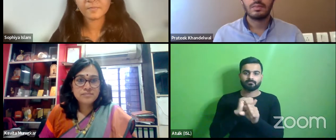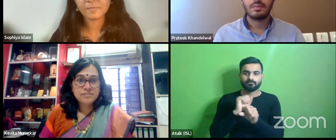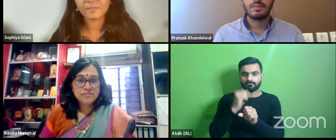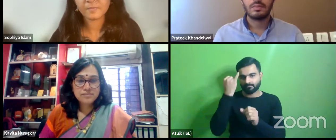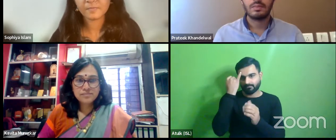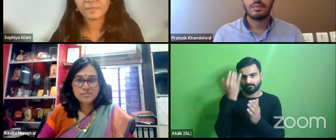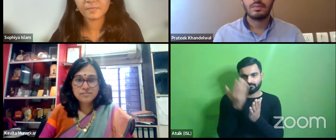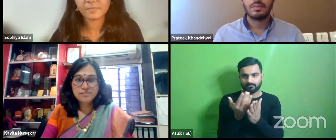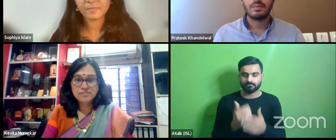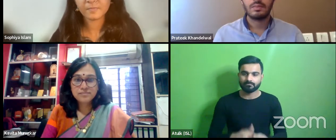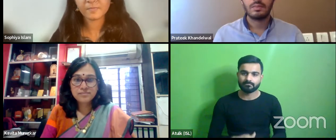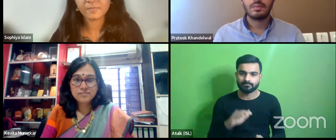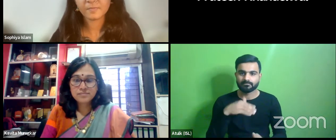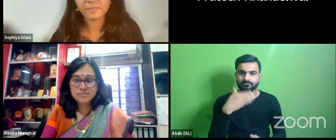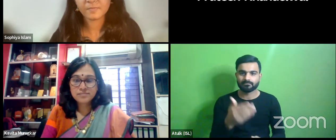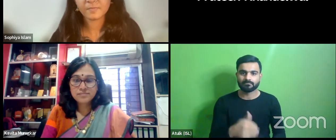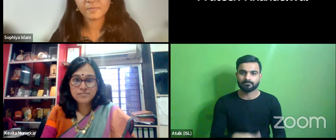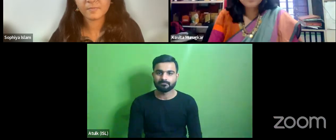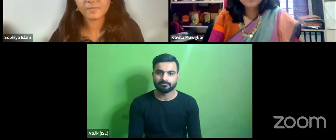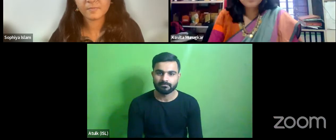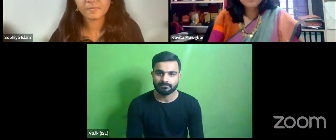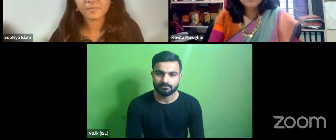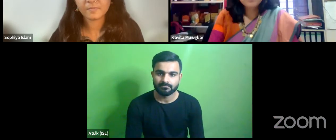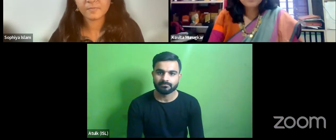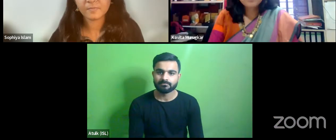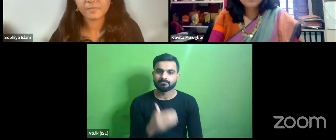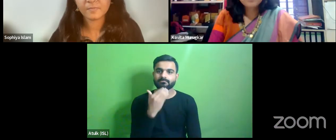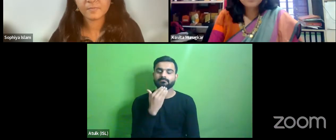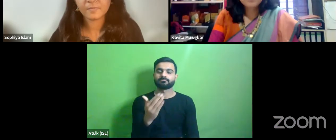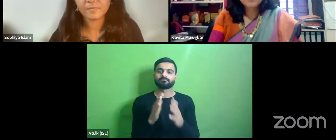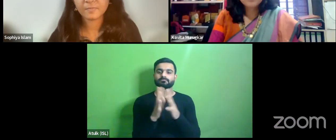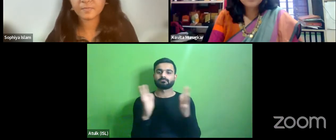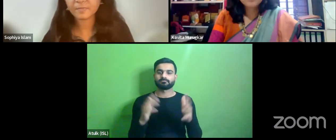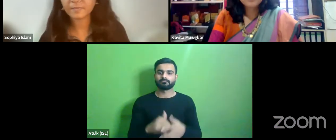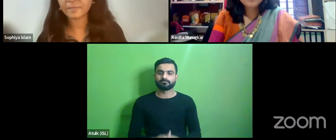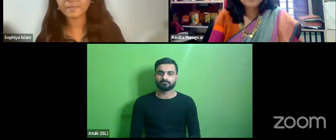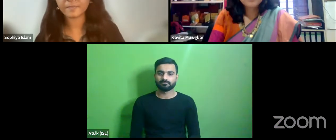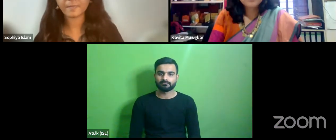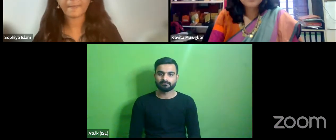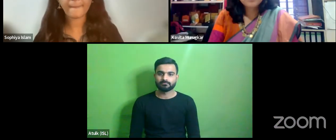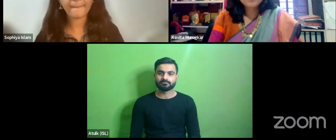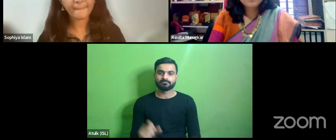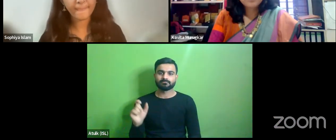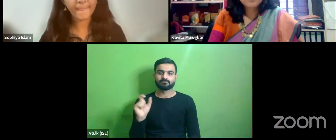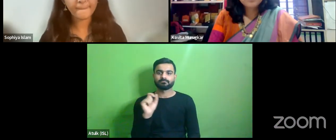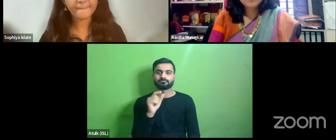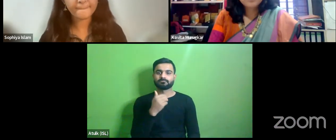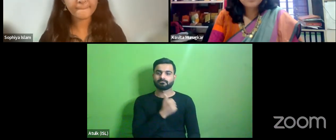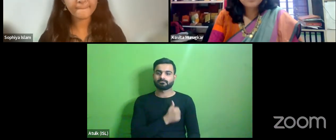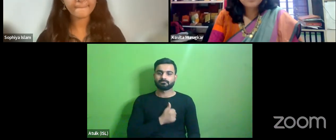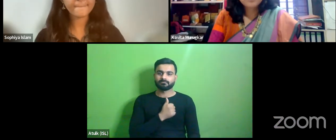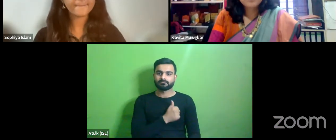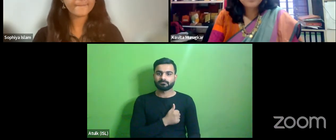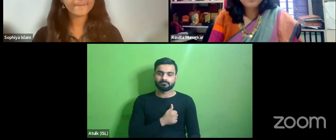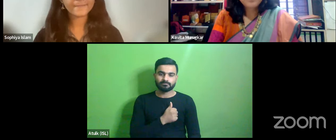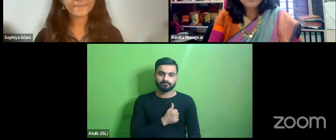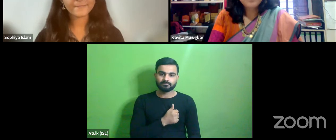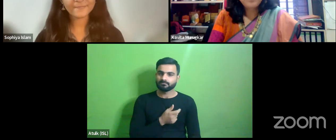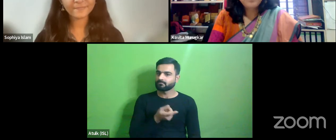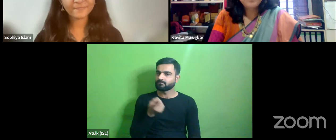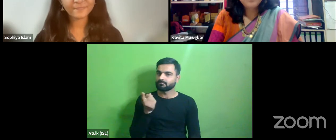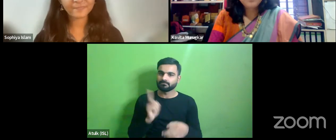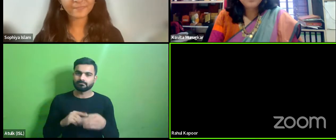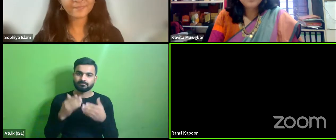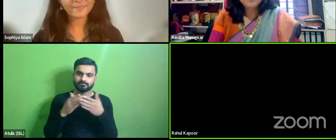uh over to you sir uh thank you so much uh kanika and first of all i would like to apologize i was supposed to give the